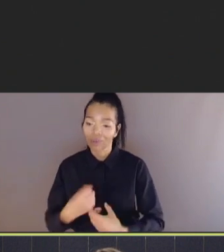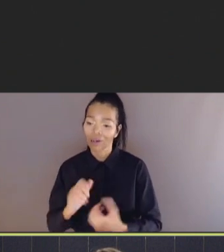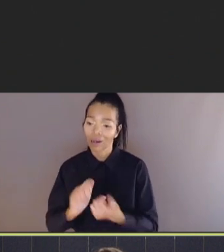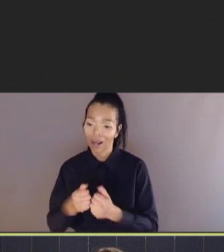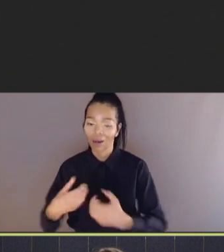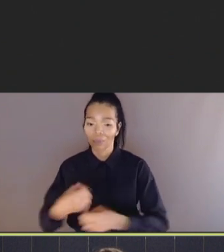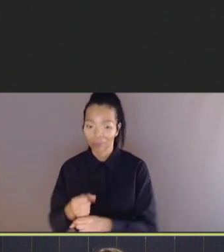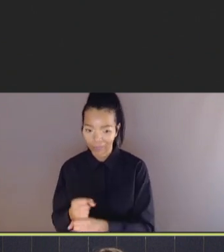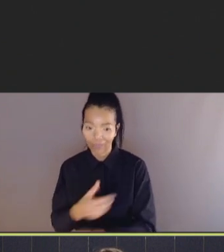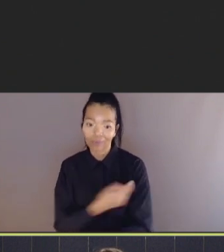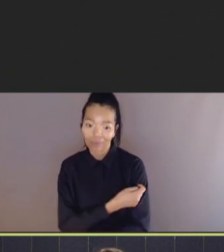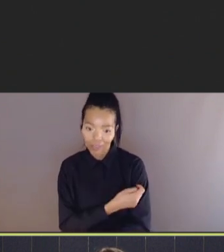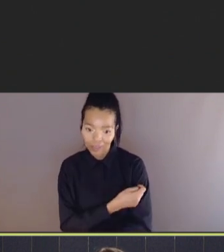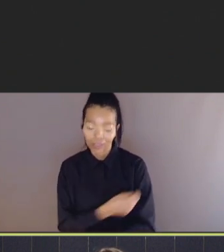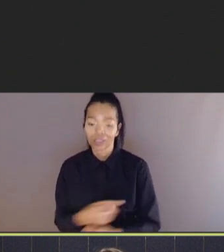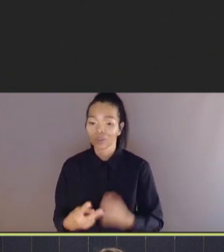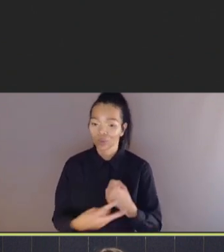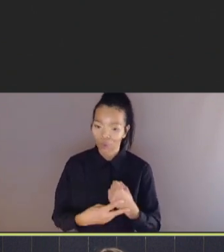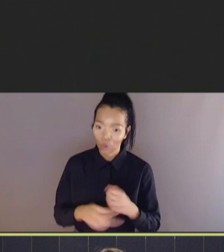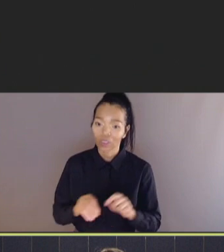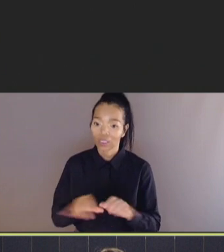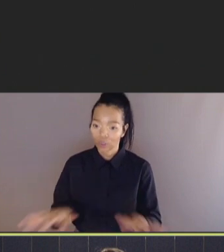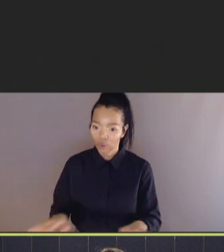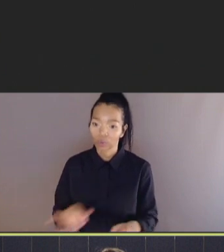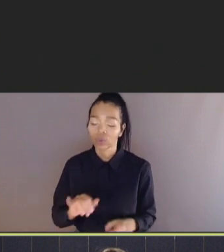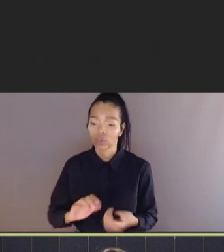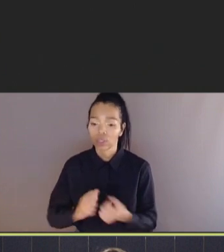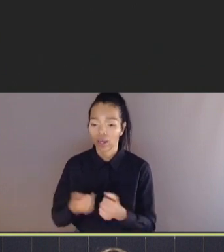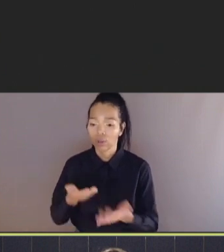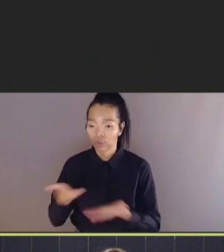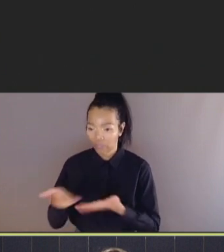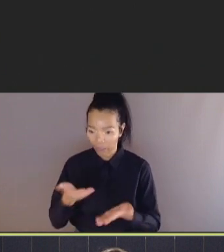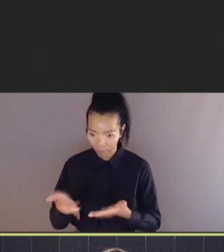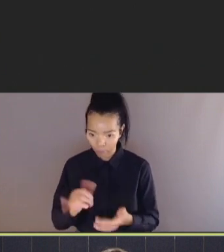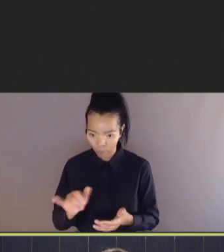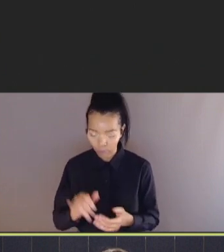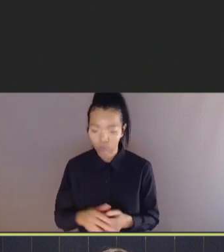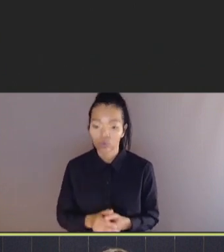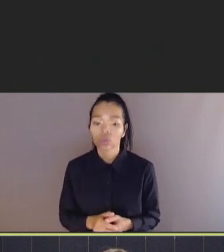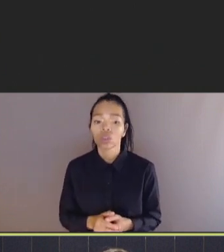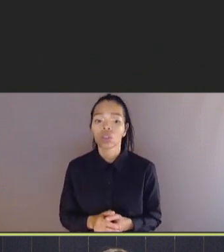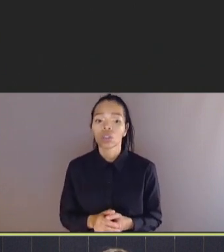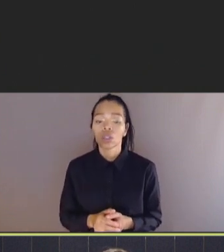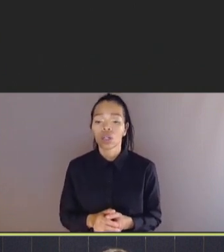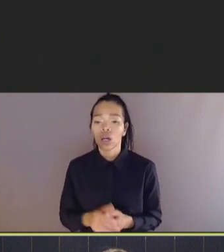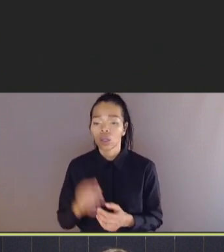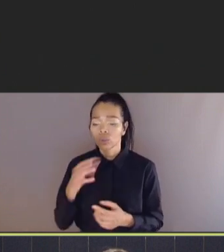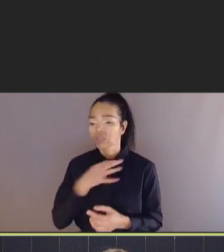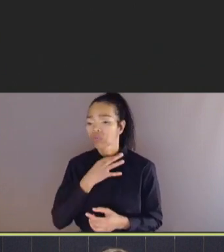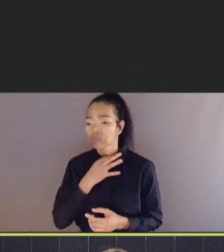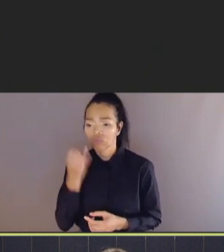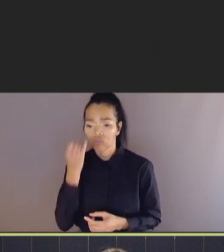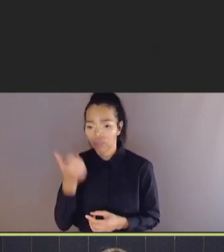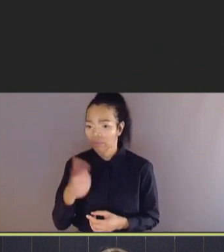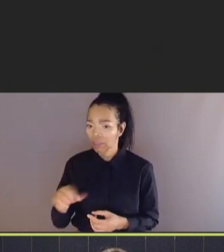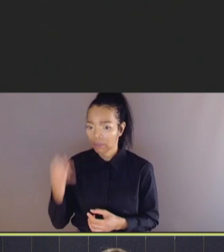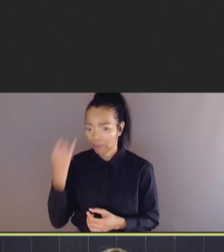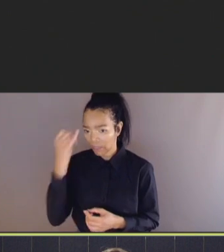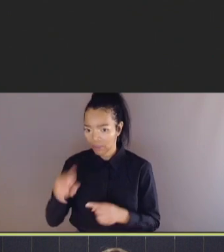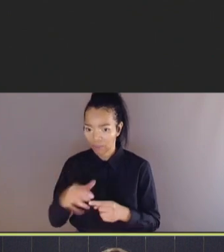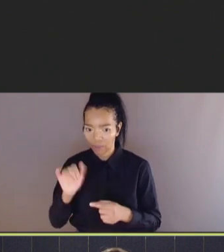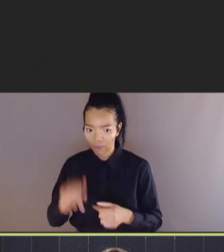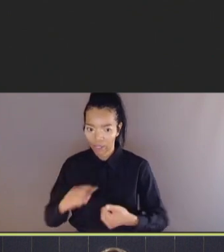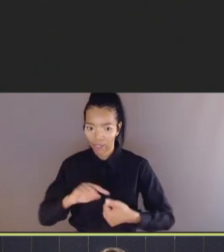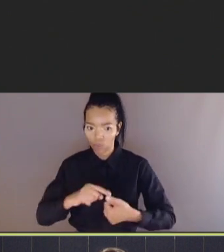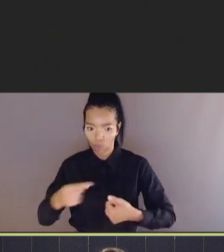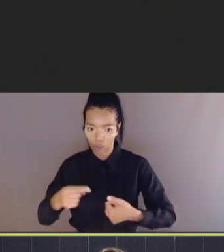INVAC sessions on both of those, but I just wondered if people had thoughts about these objectives. And some